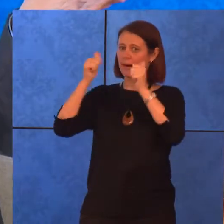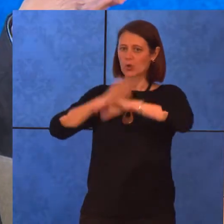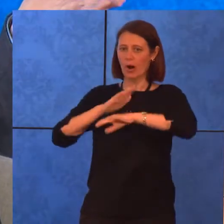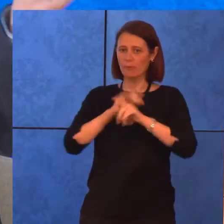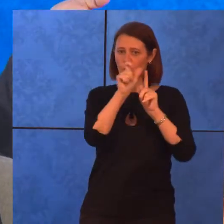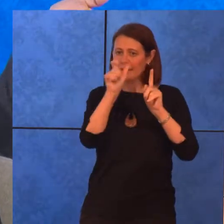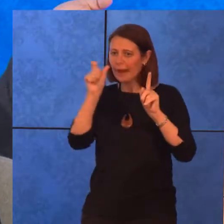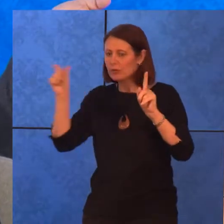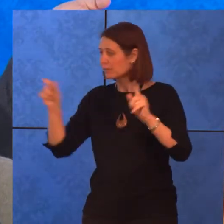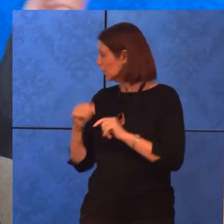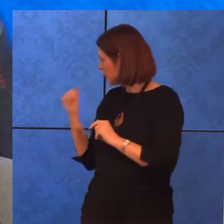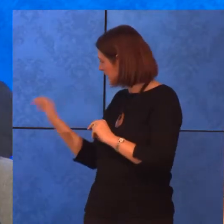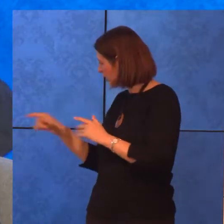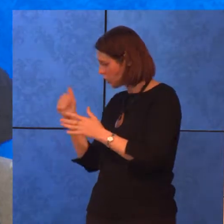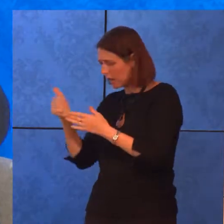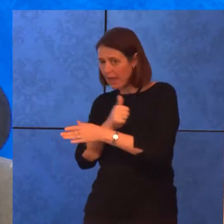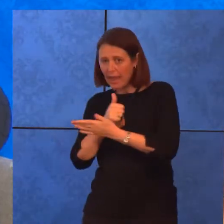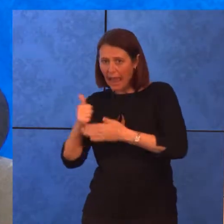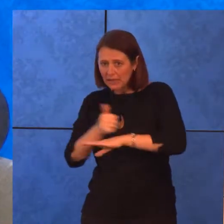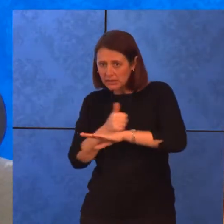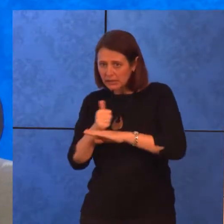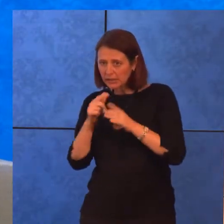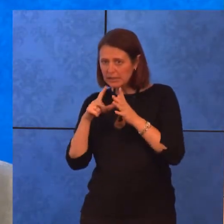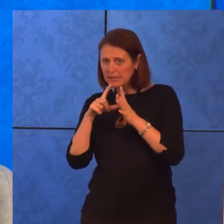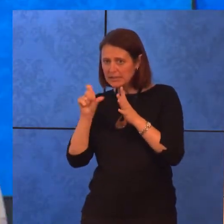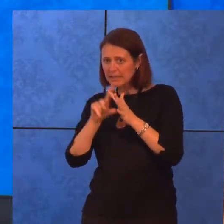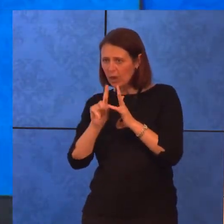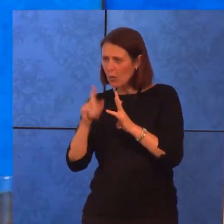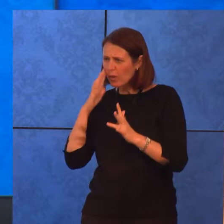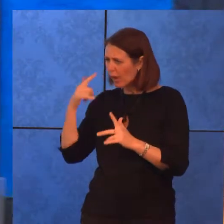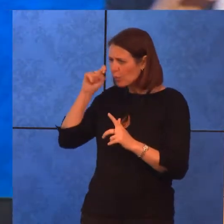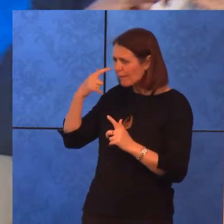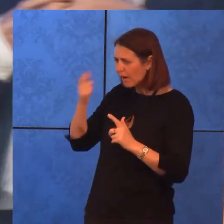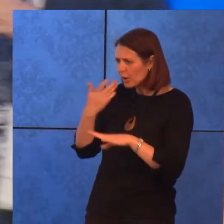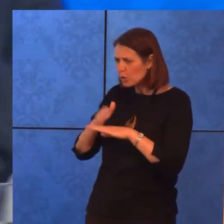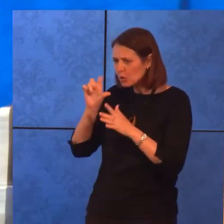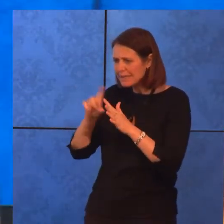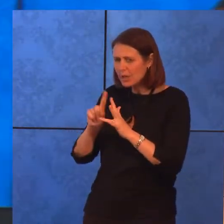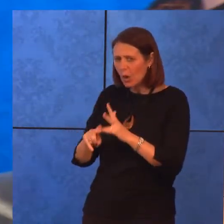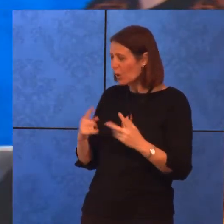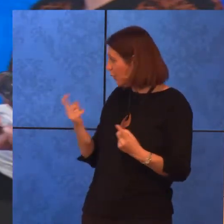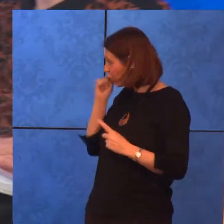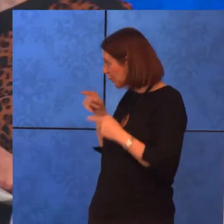you're still the acting CEO of the NDIA. When are they going to find a new CEO, and is it going to be you?